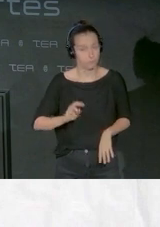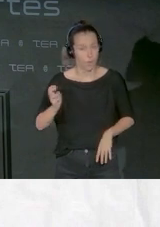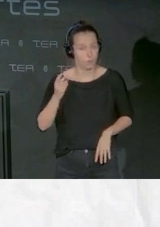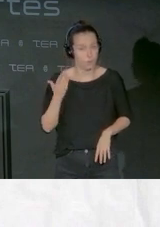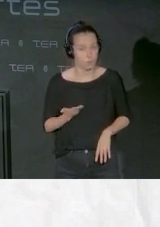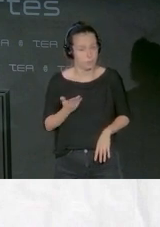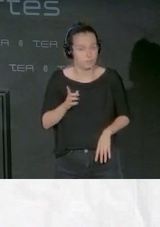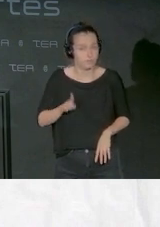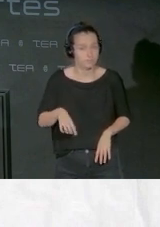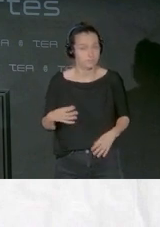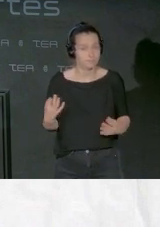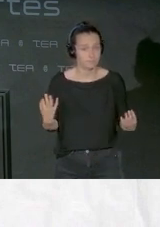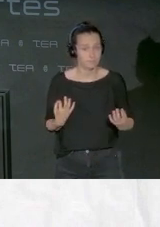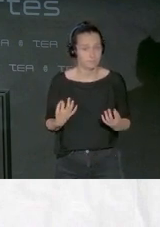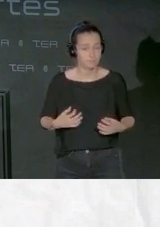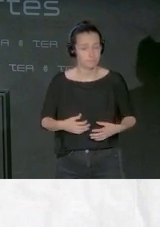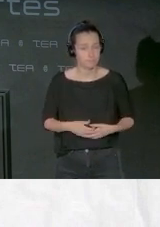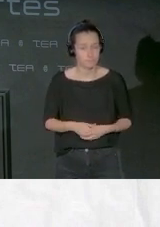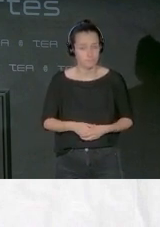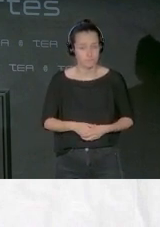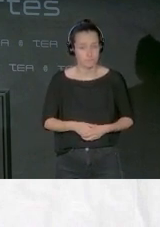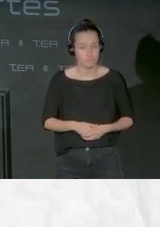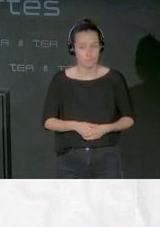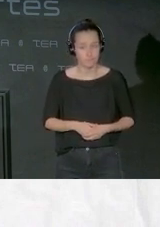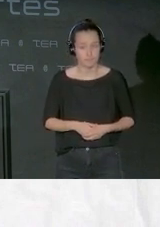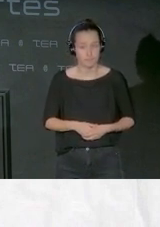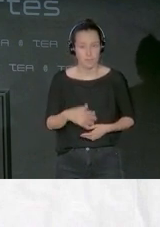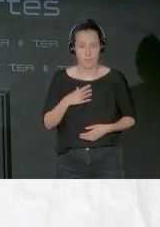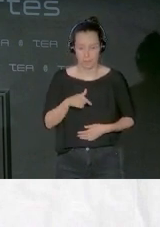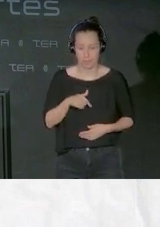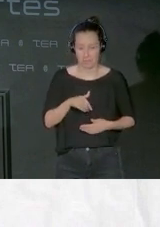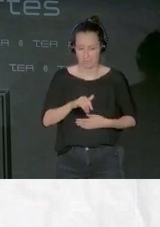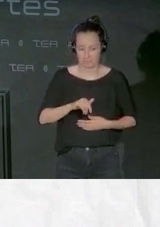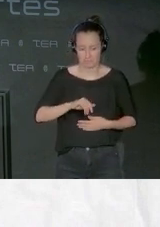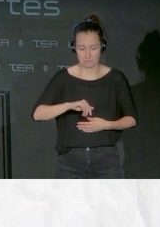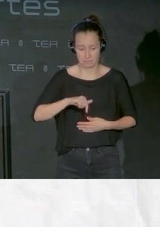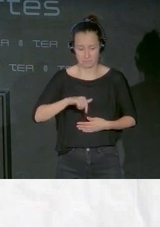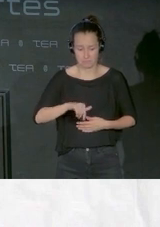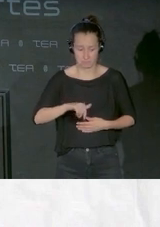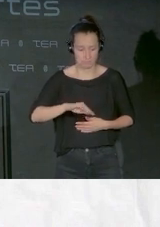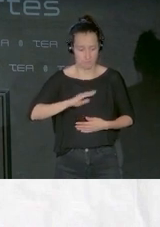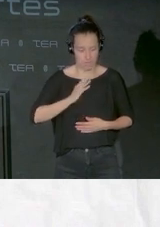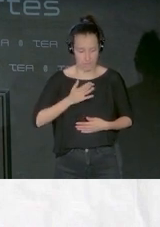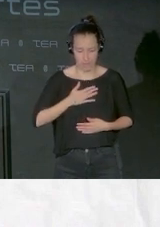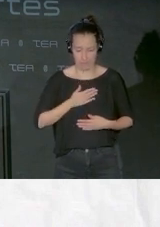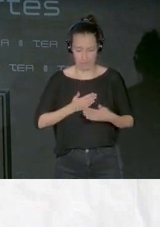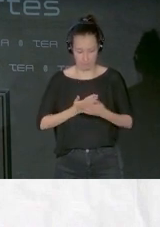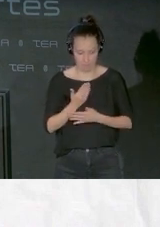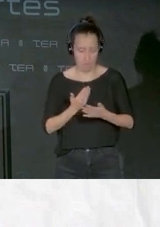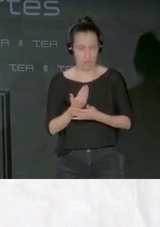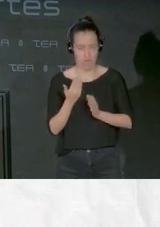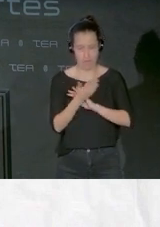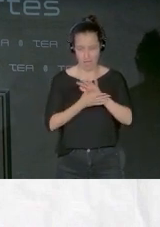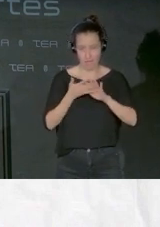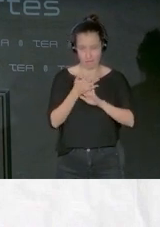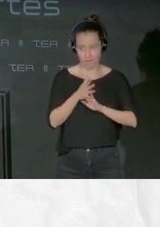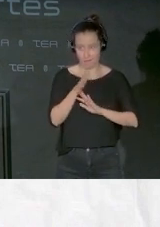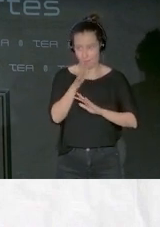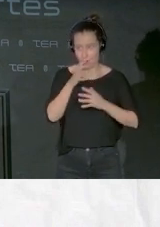in these 2 days, but the industry is looking at these issues seriously. We are looking, there is notably the PEGI